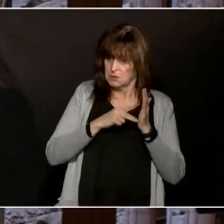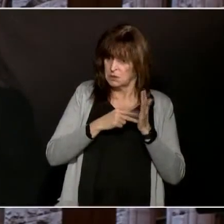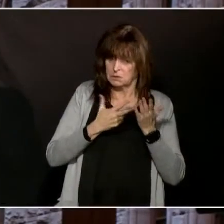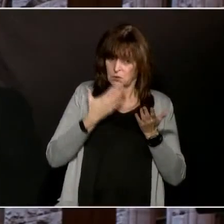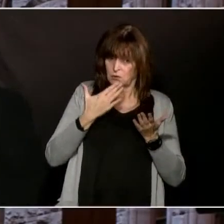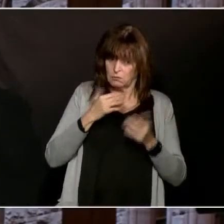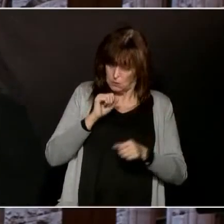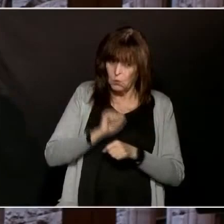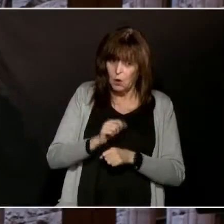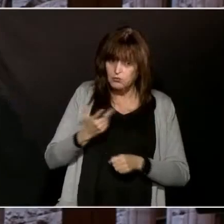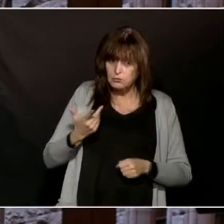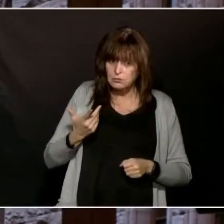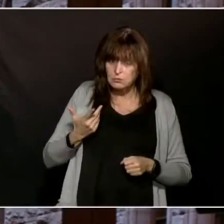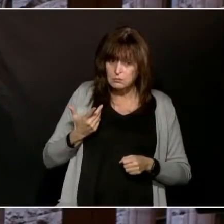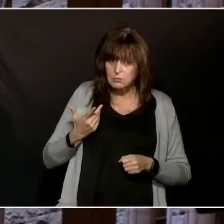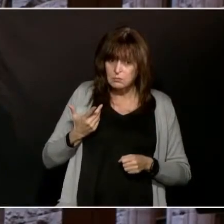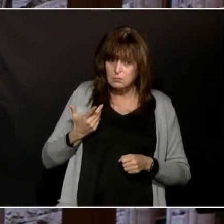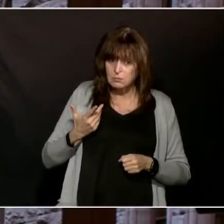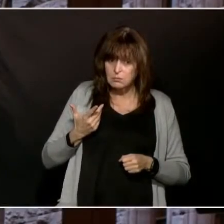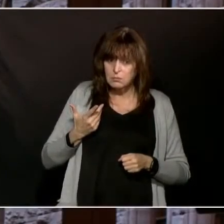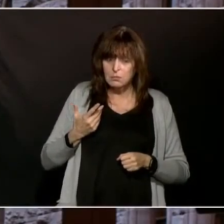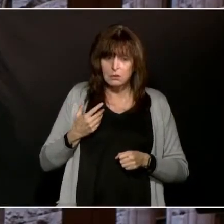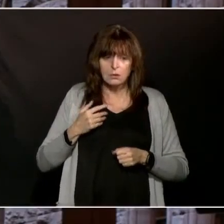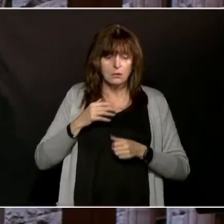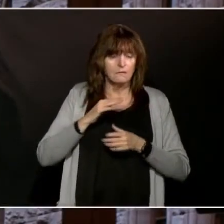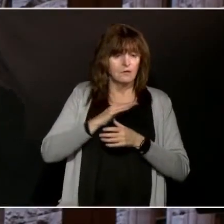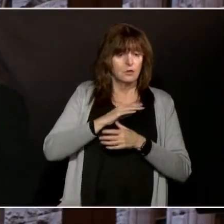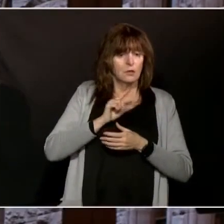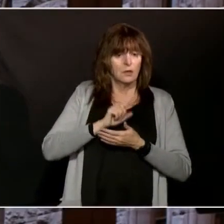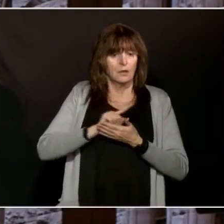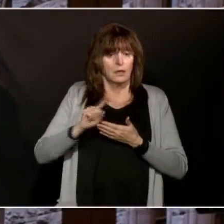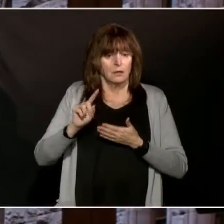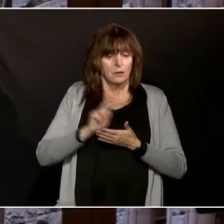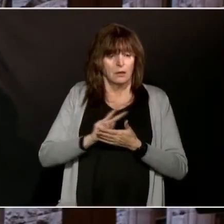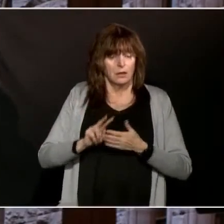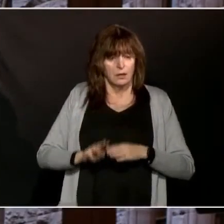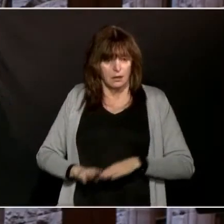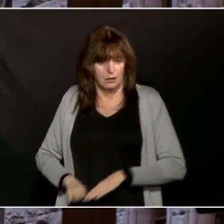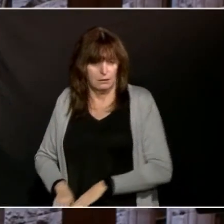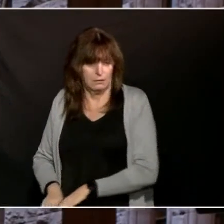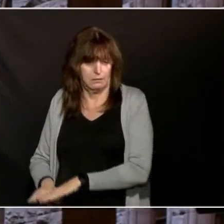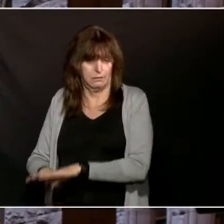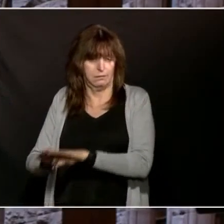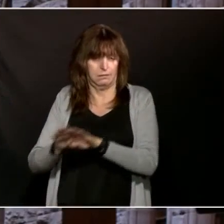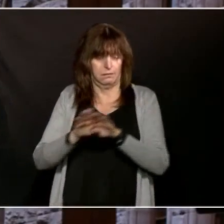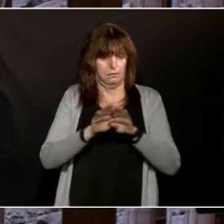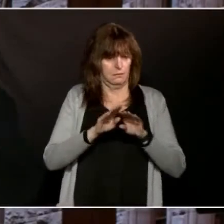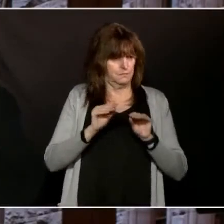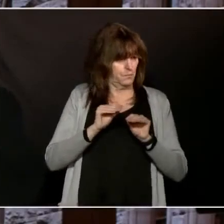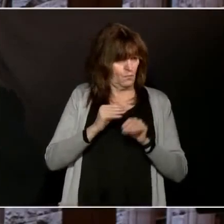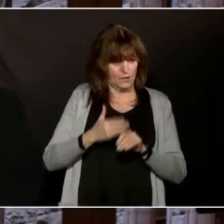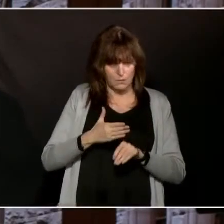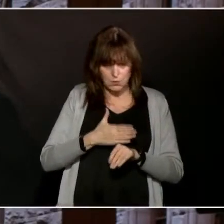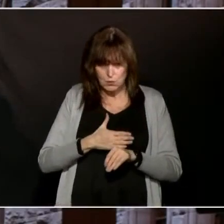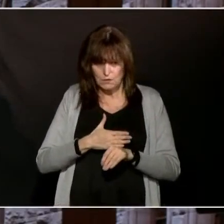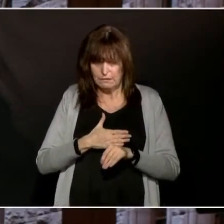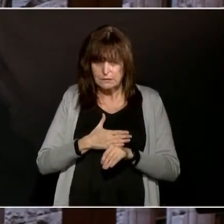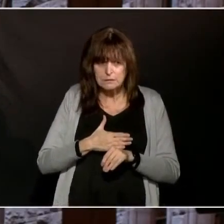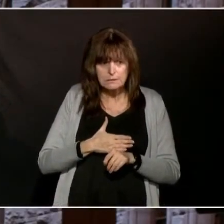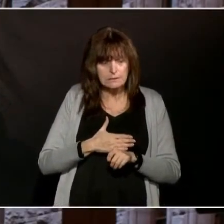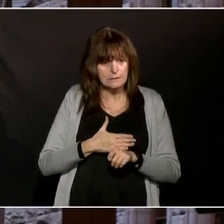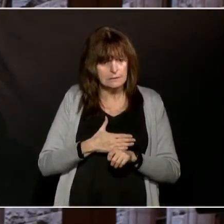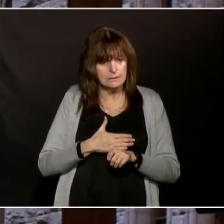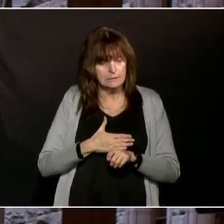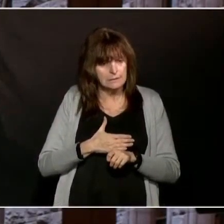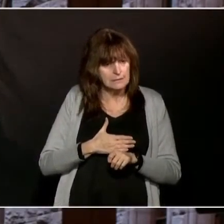lot of improvement in our first few weeks after, because you need about a 2-week period, after the Boxing Day one was put in, we